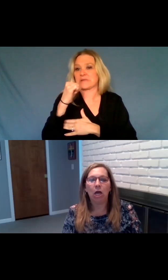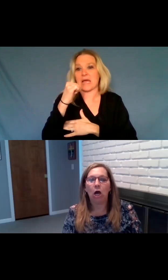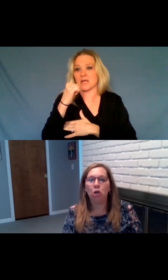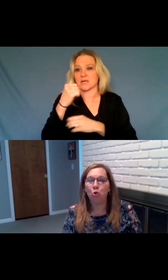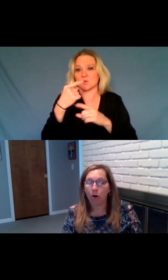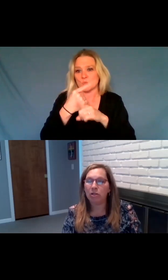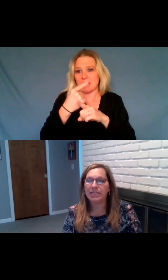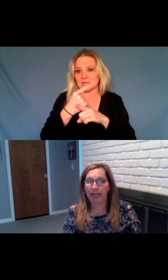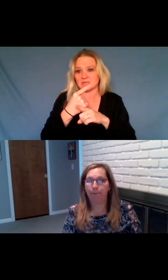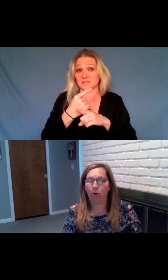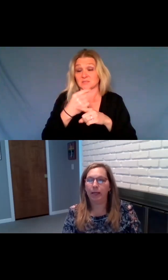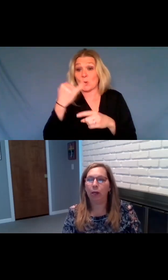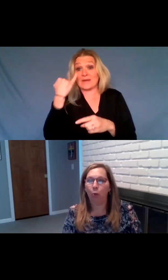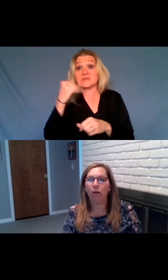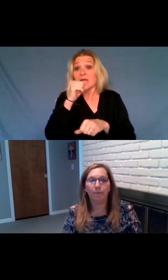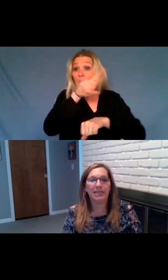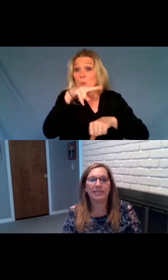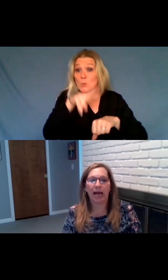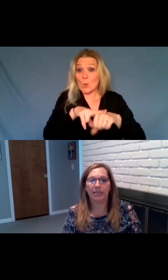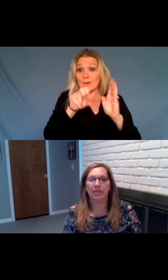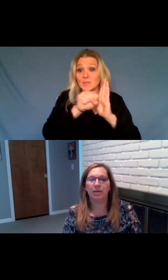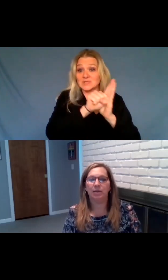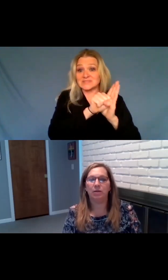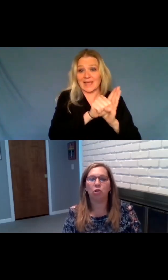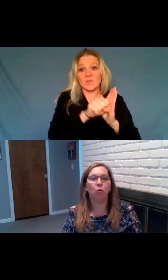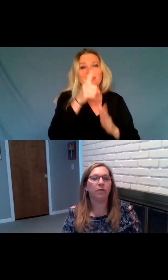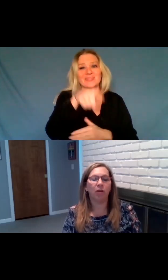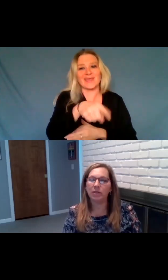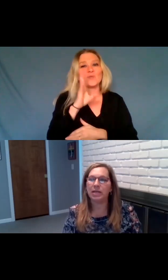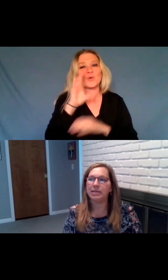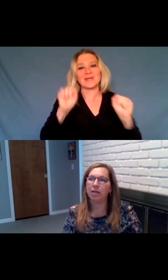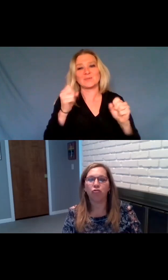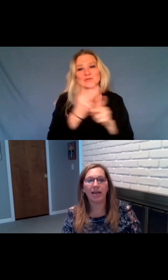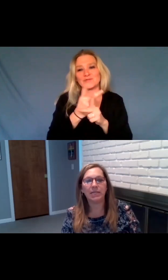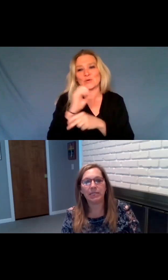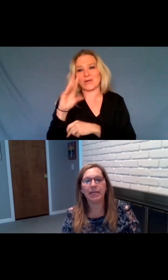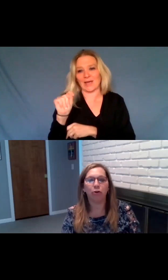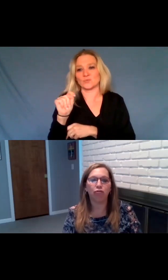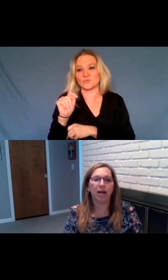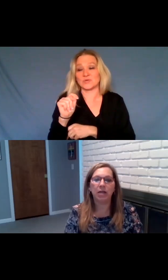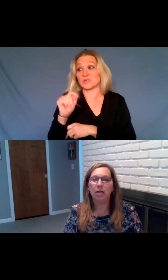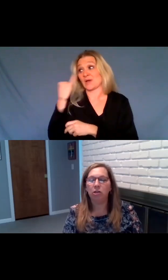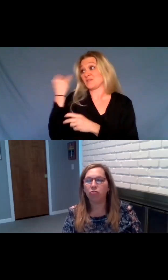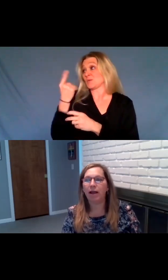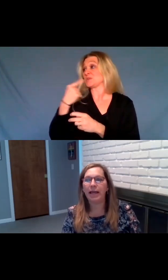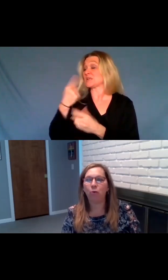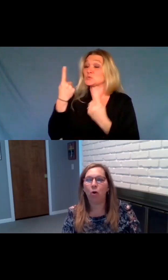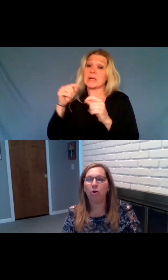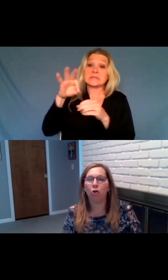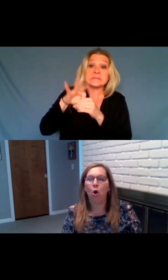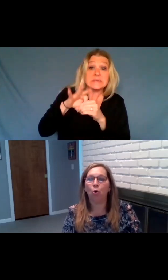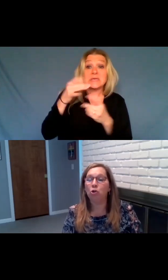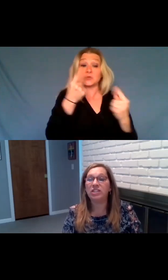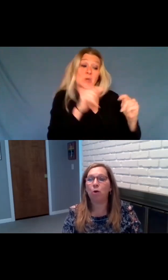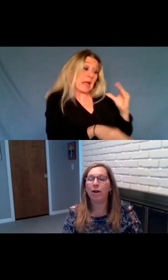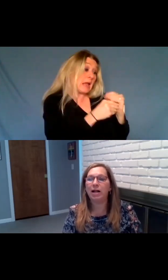not a normal sample, it will be detected. So if someone says, here, try this tea, or try to add